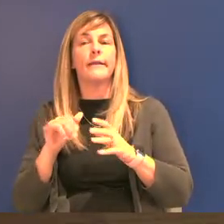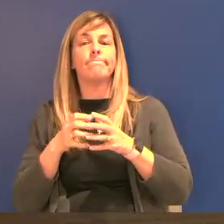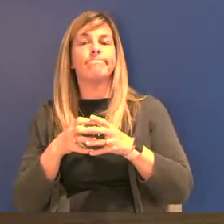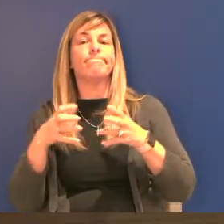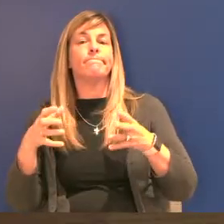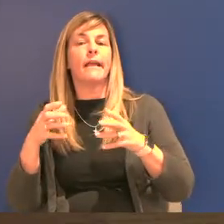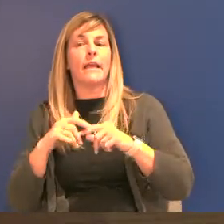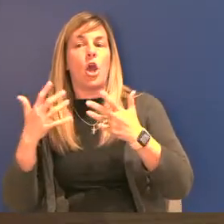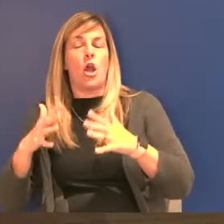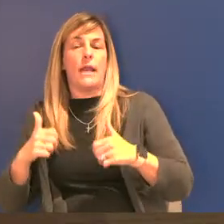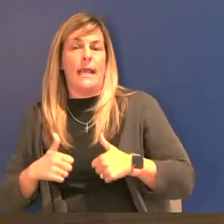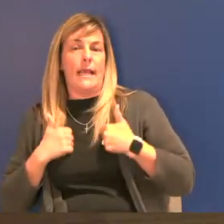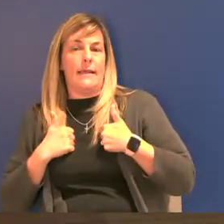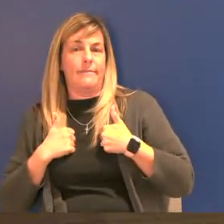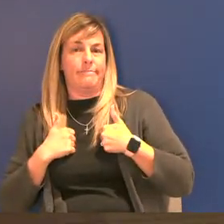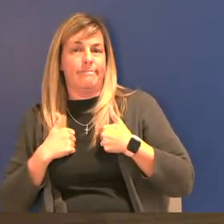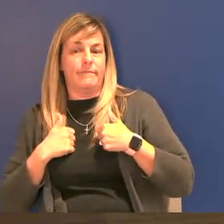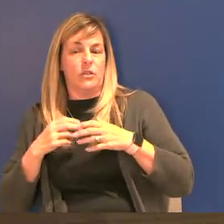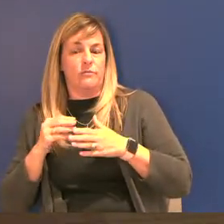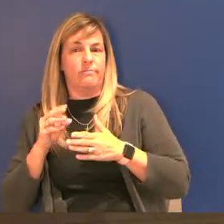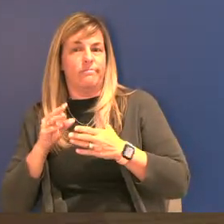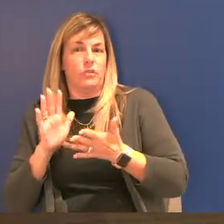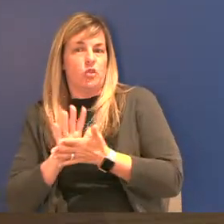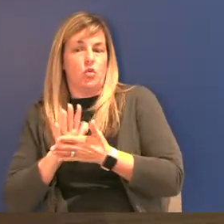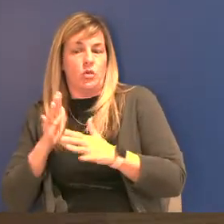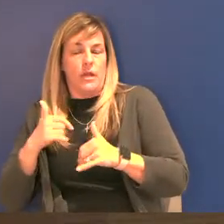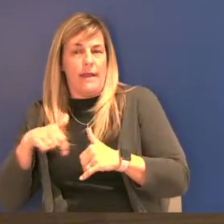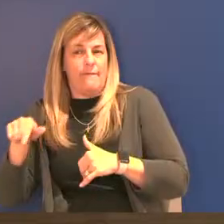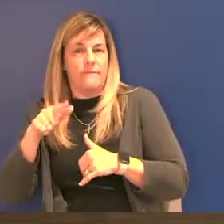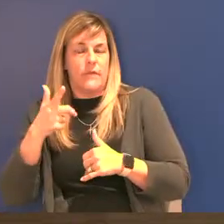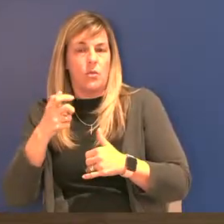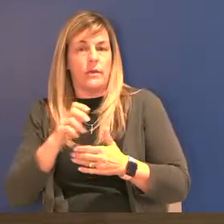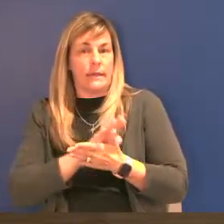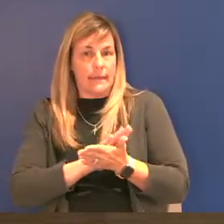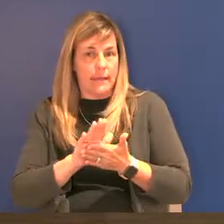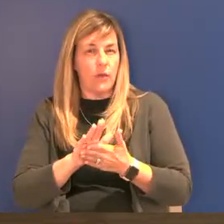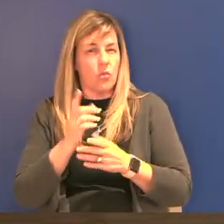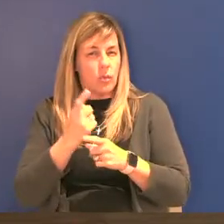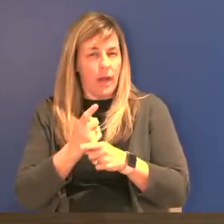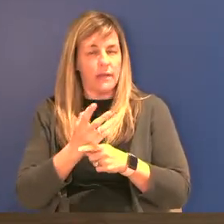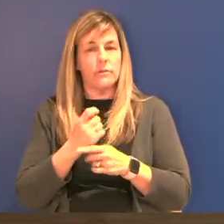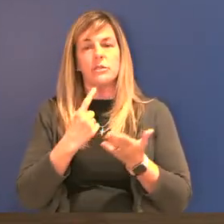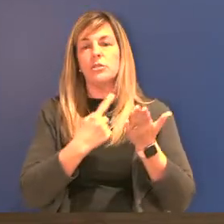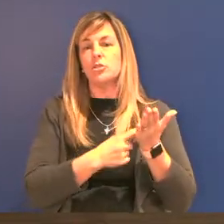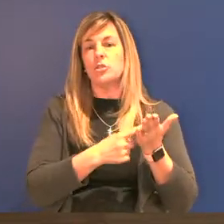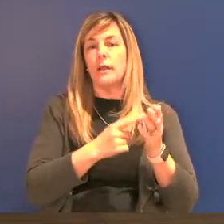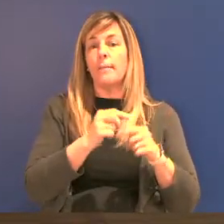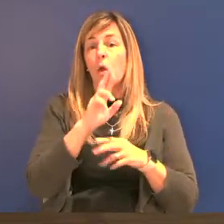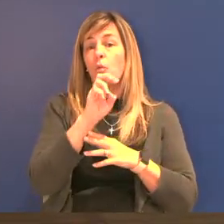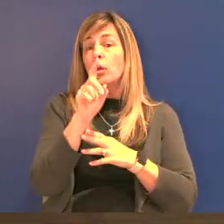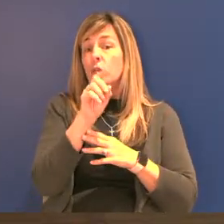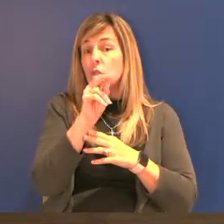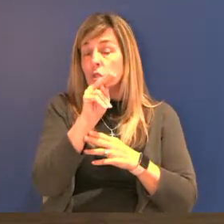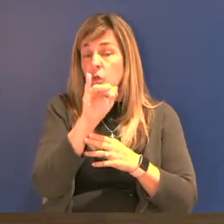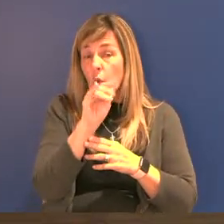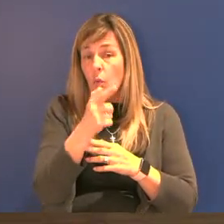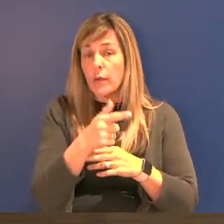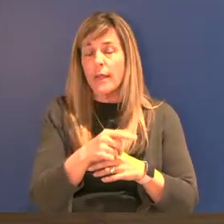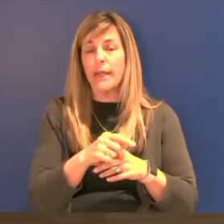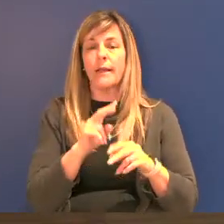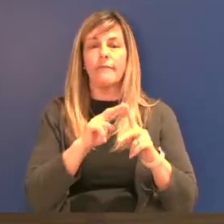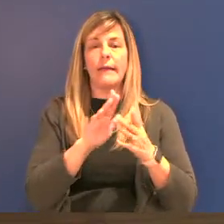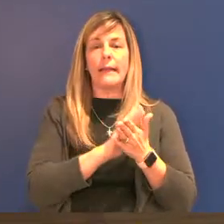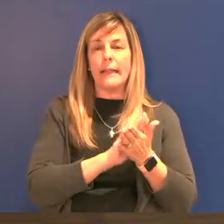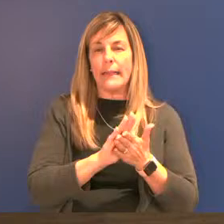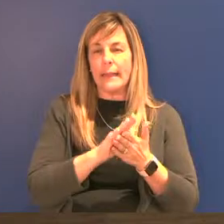existing schools. And so we want it to be clean, right? So we have conversations about rezoning. We look at very clean feeder